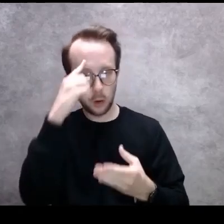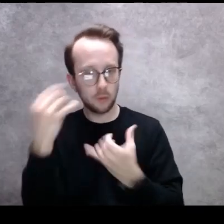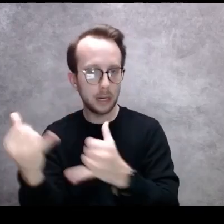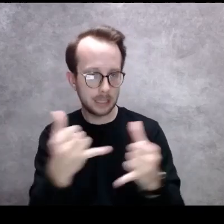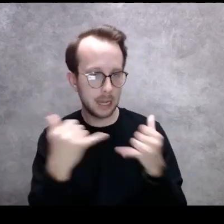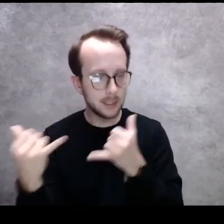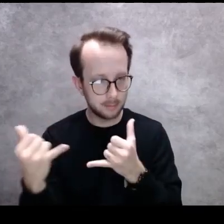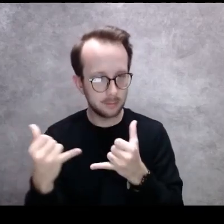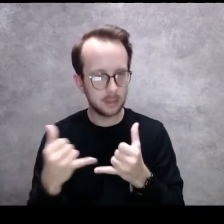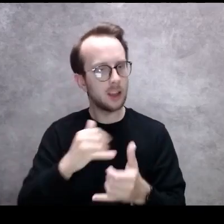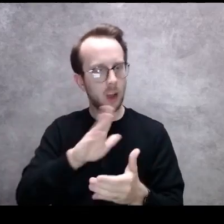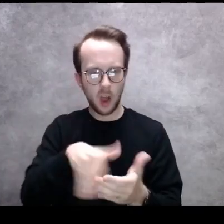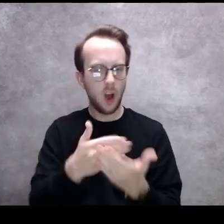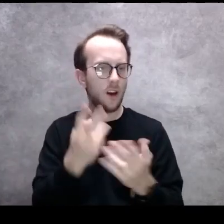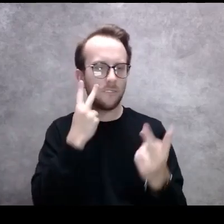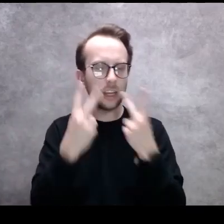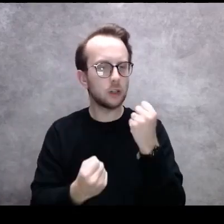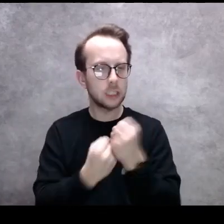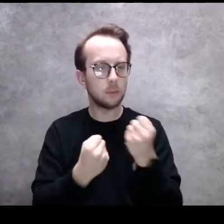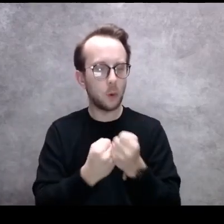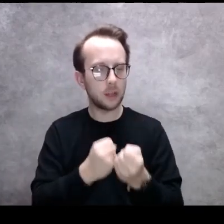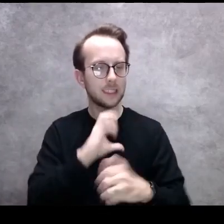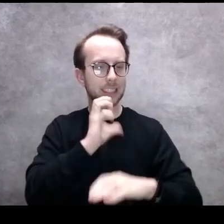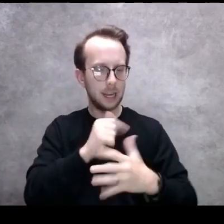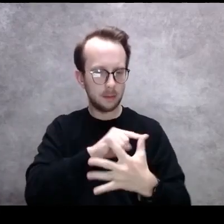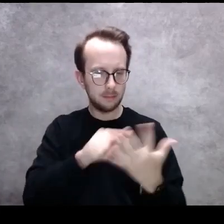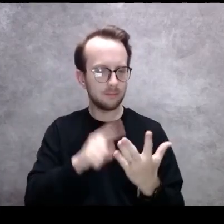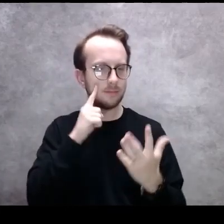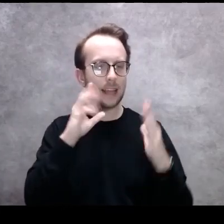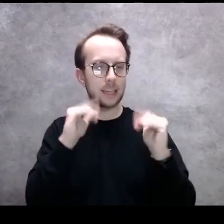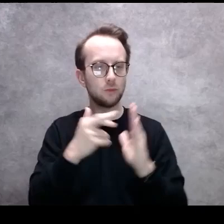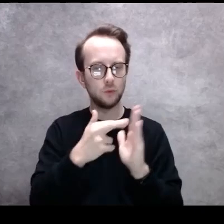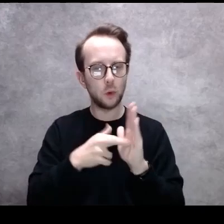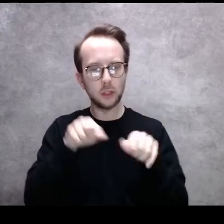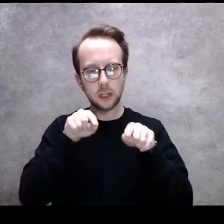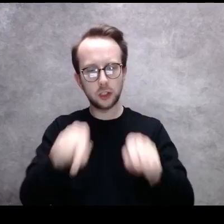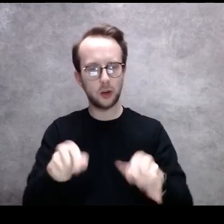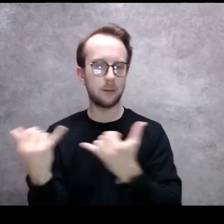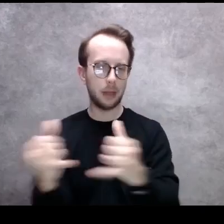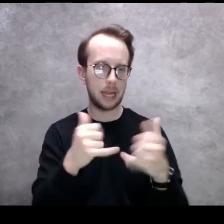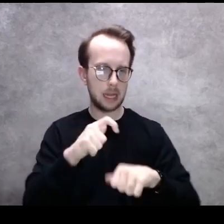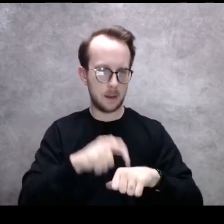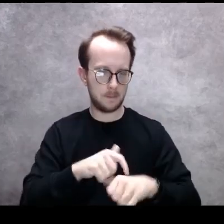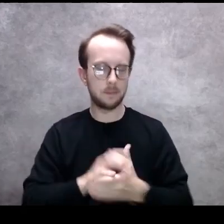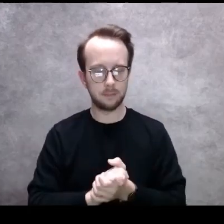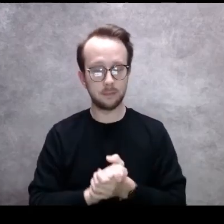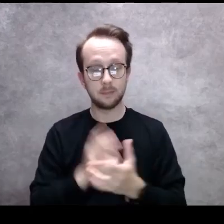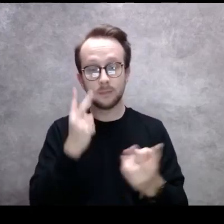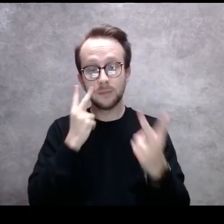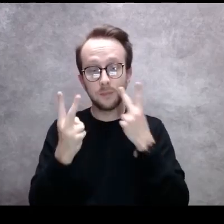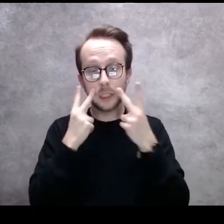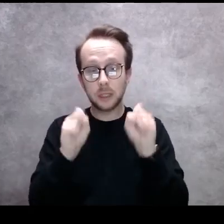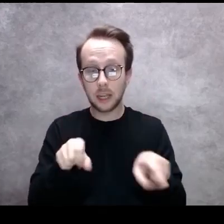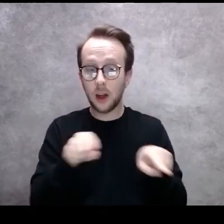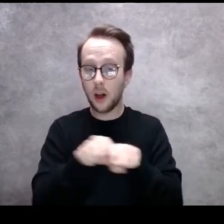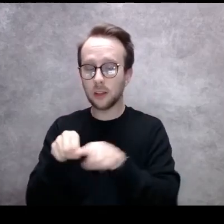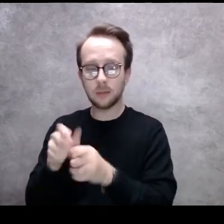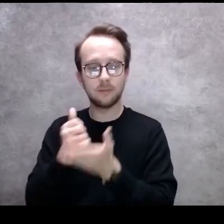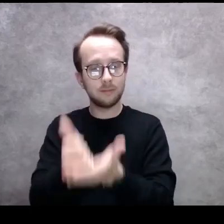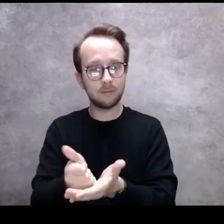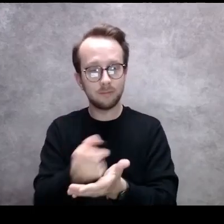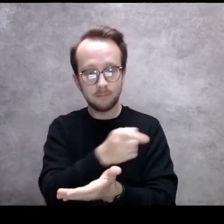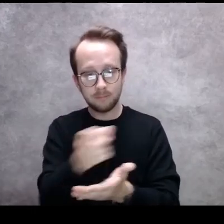visual supports for what expectations look like during recess. Visual cues may also be helpful for teaching students how to